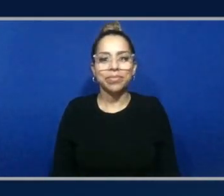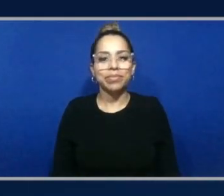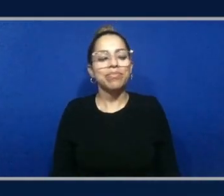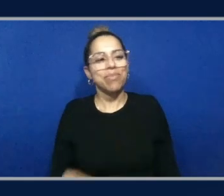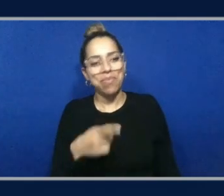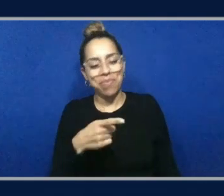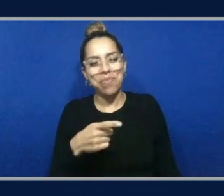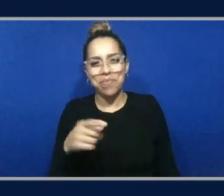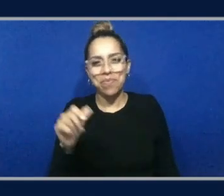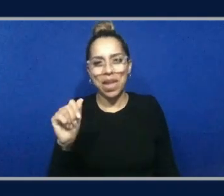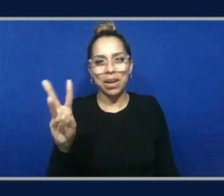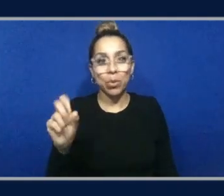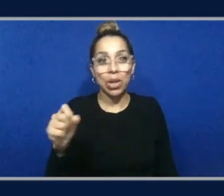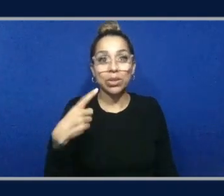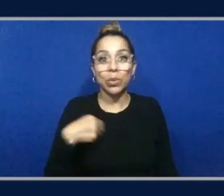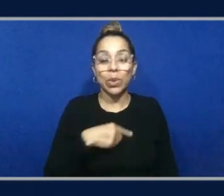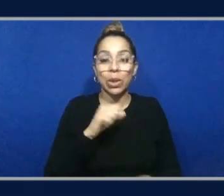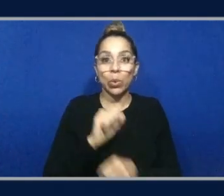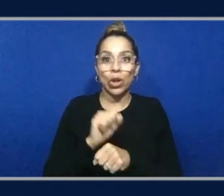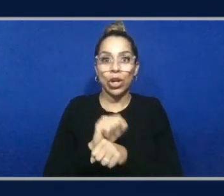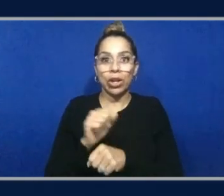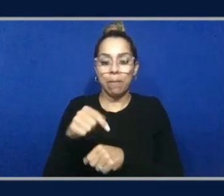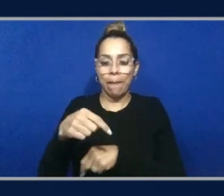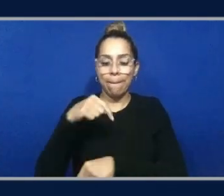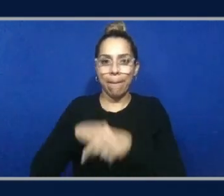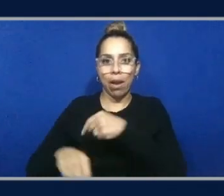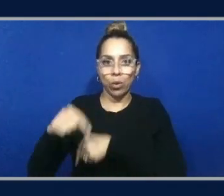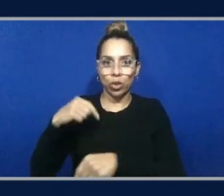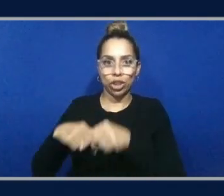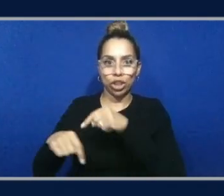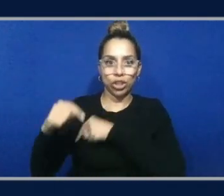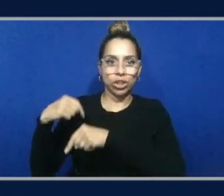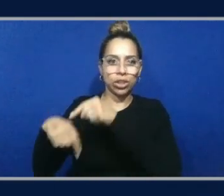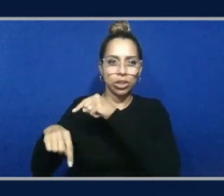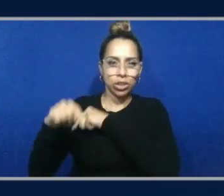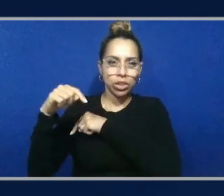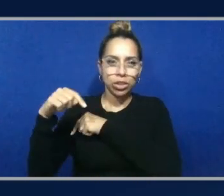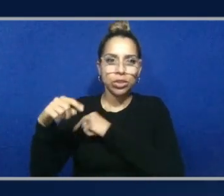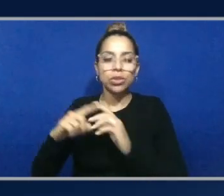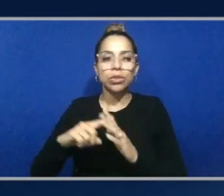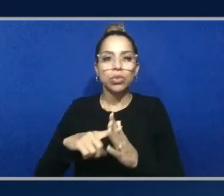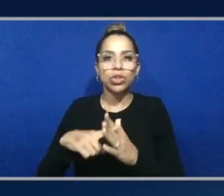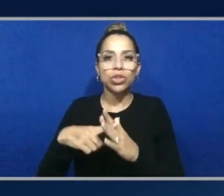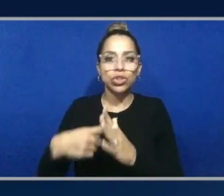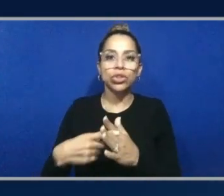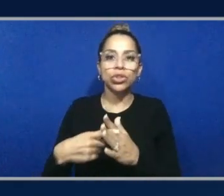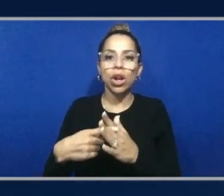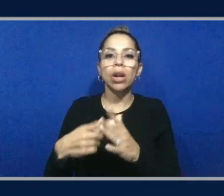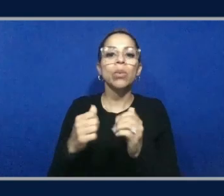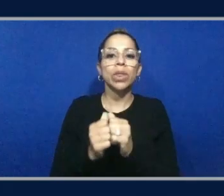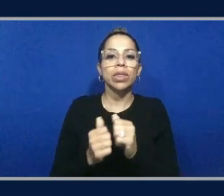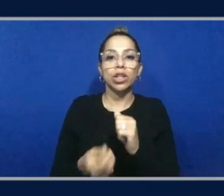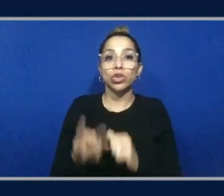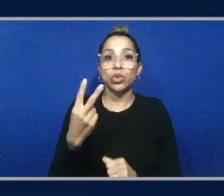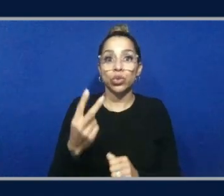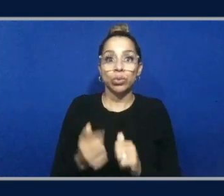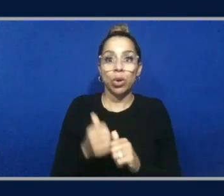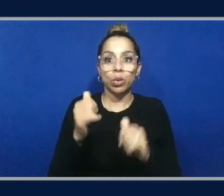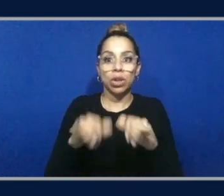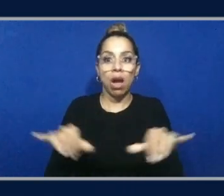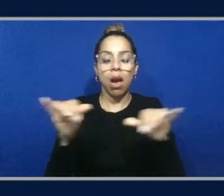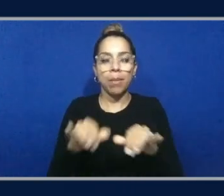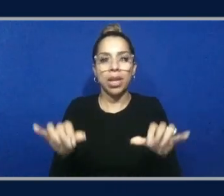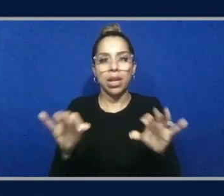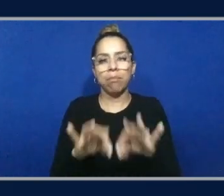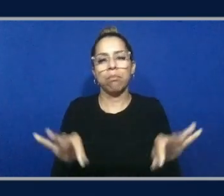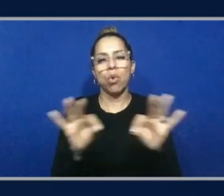backwards, right? So in this case, we work backwards from the two most, let's call it, common and important type of threats that we've